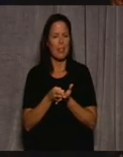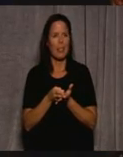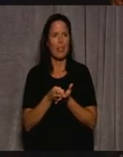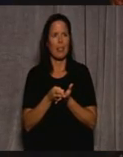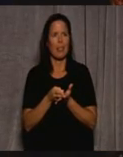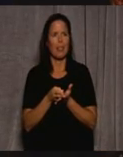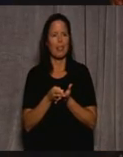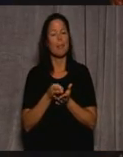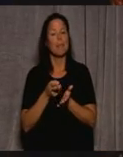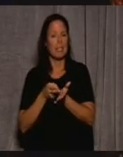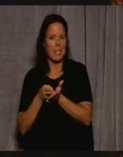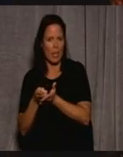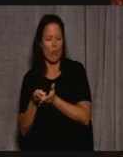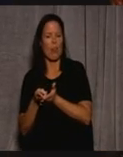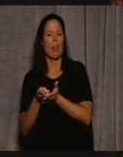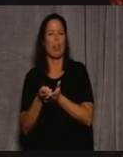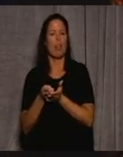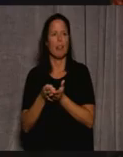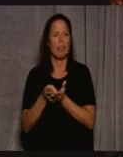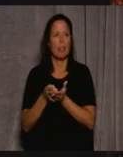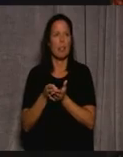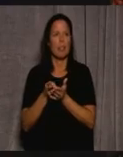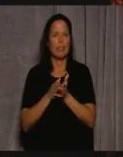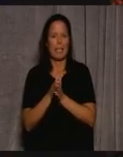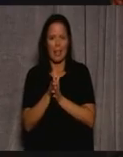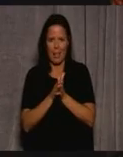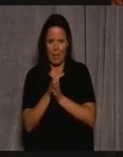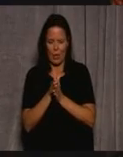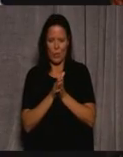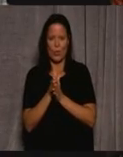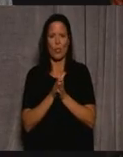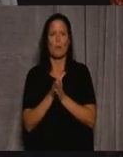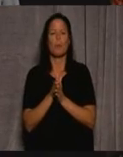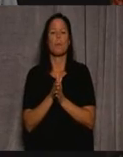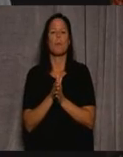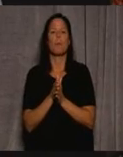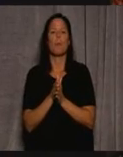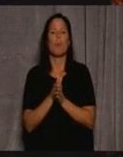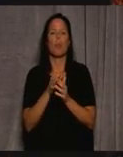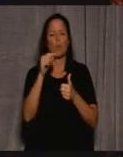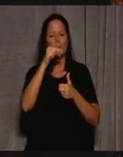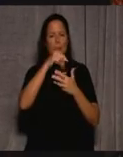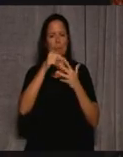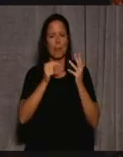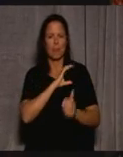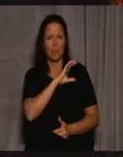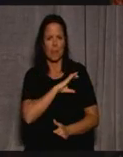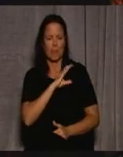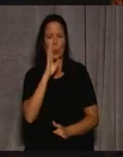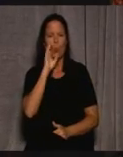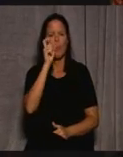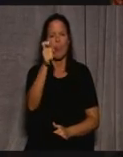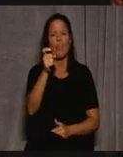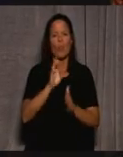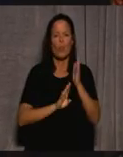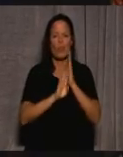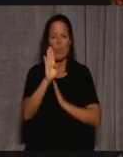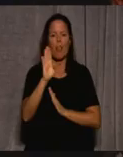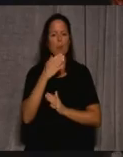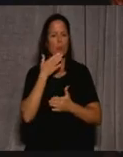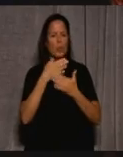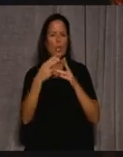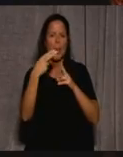integrity, and dedication. The traits that will give you, as you develop in your careers, a good